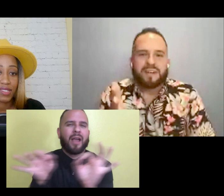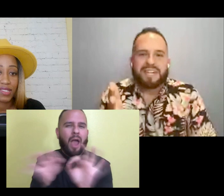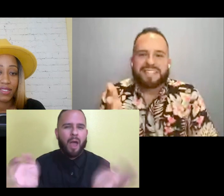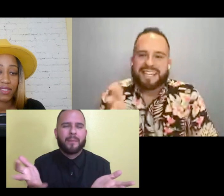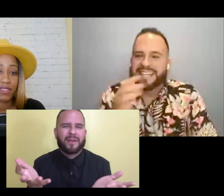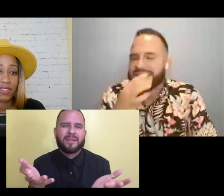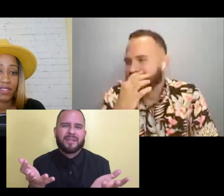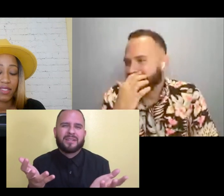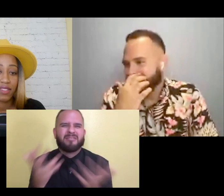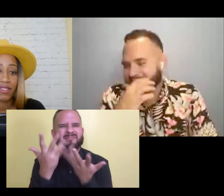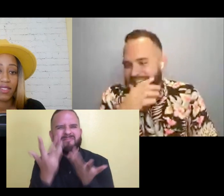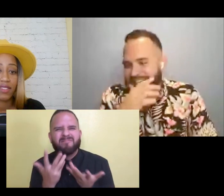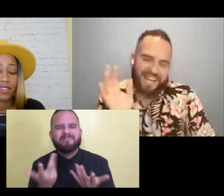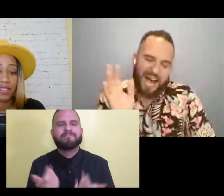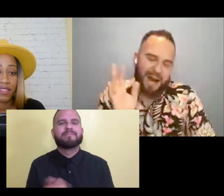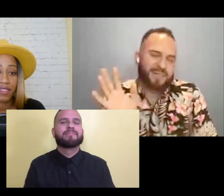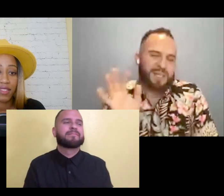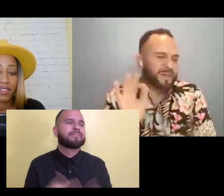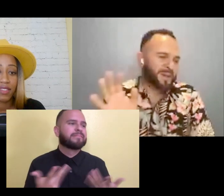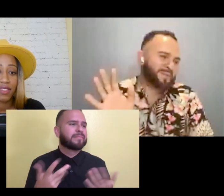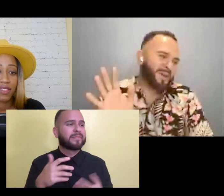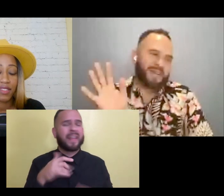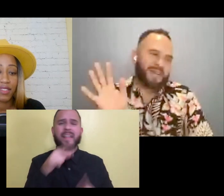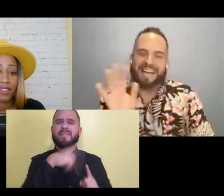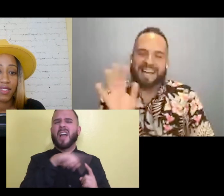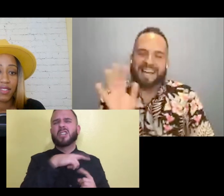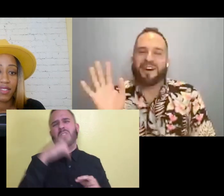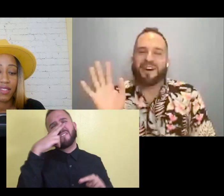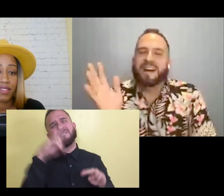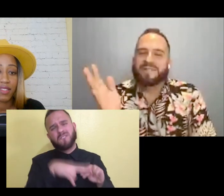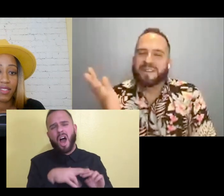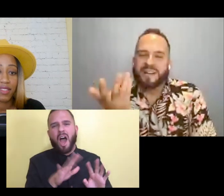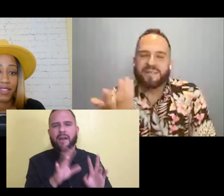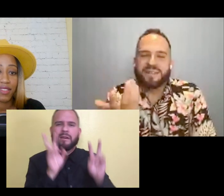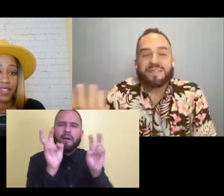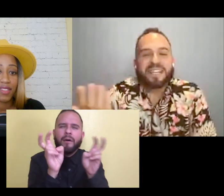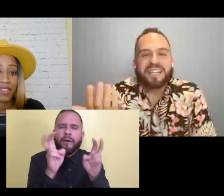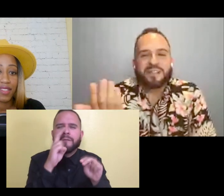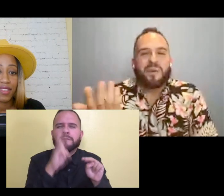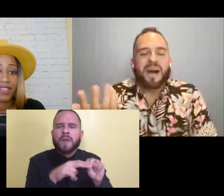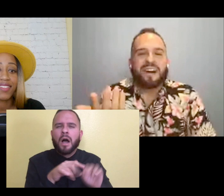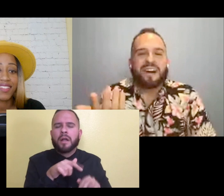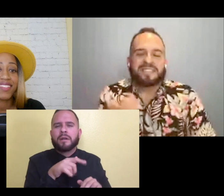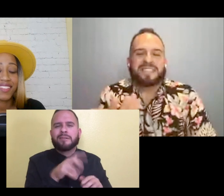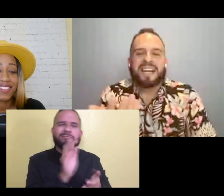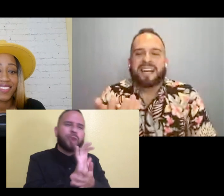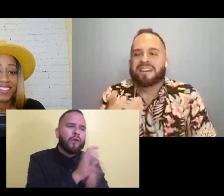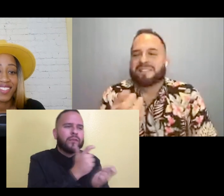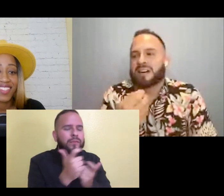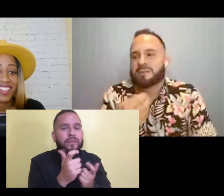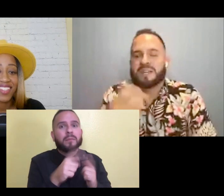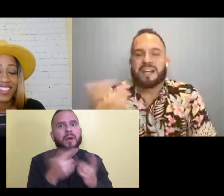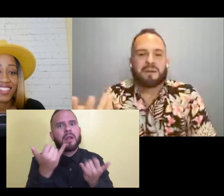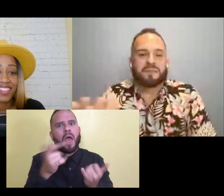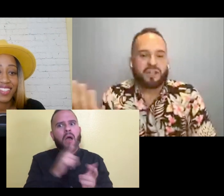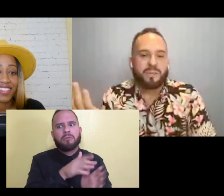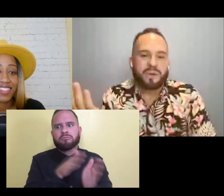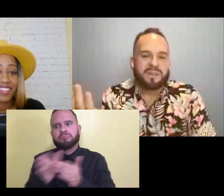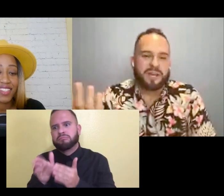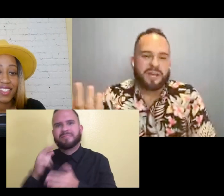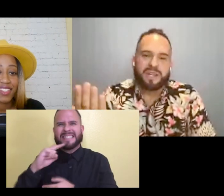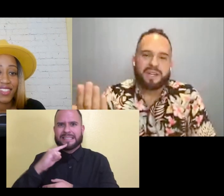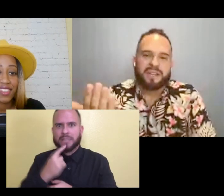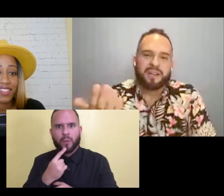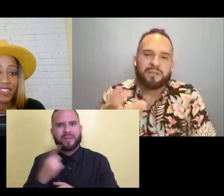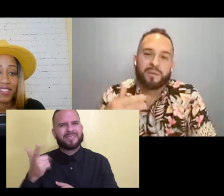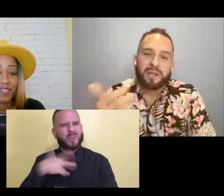about the fact that, and I'm going to stop at some point because I could go on forever, but the fact that the White House doesn't have sign language